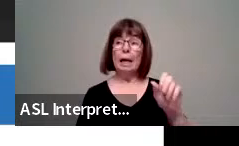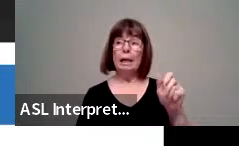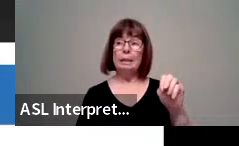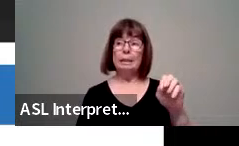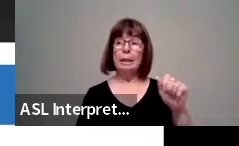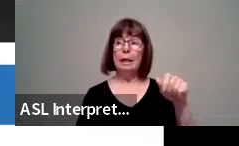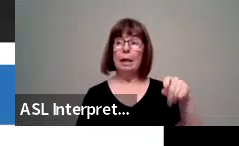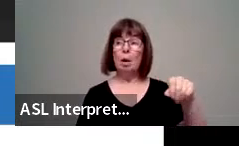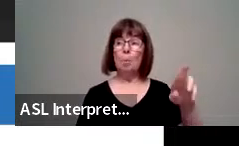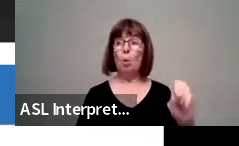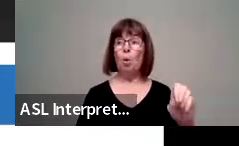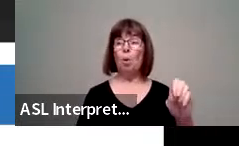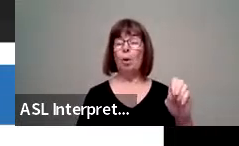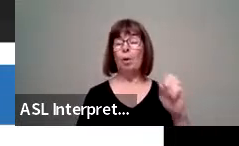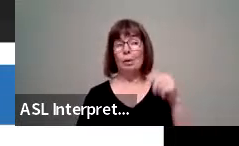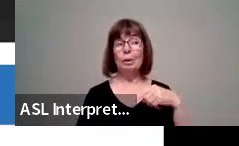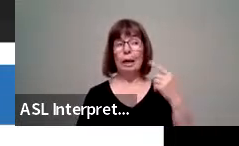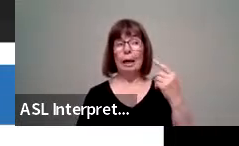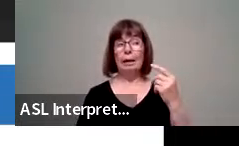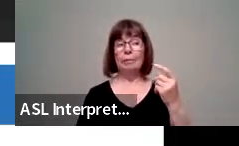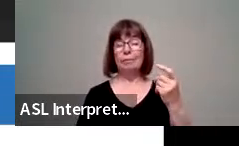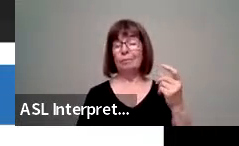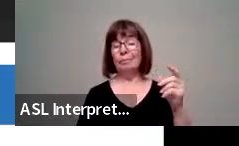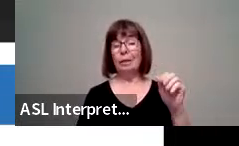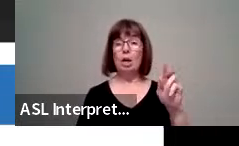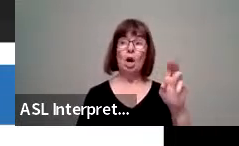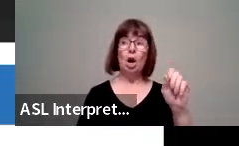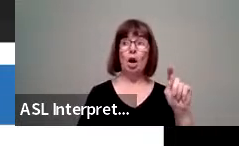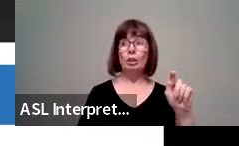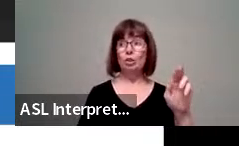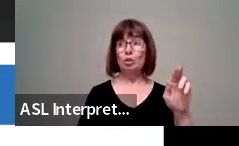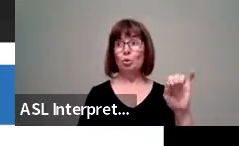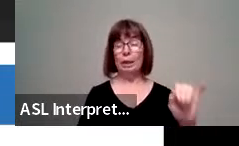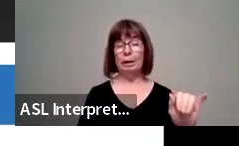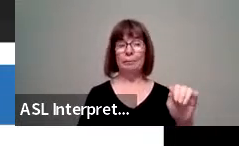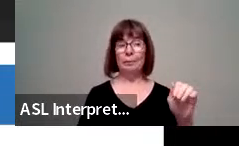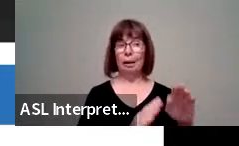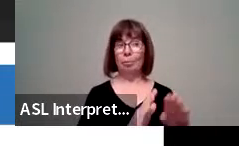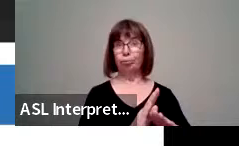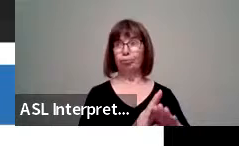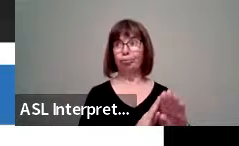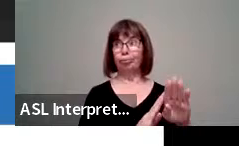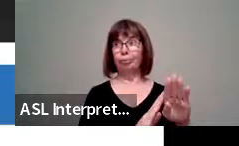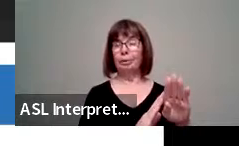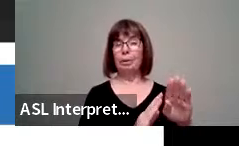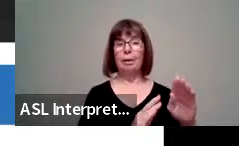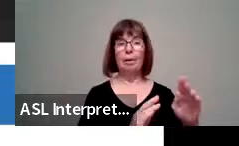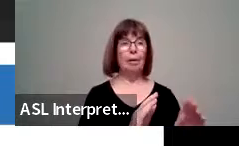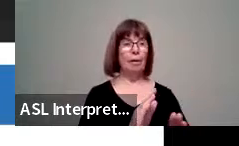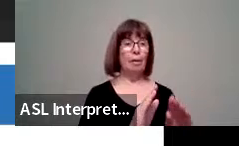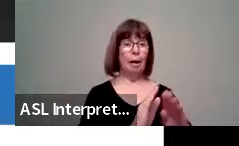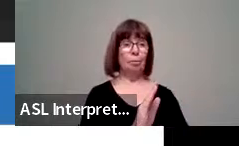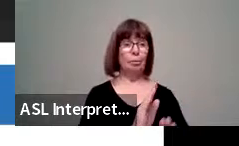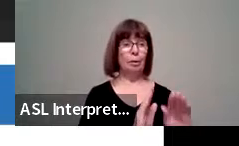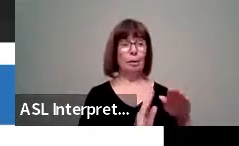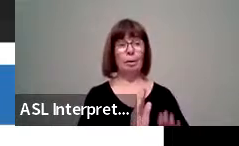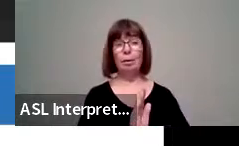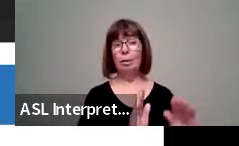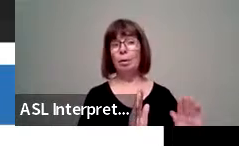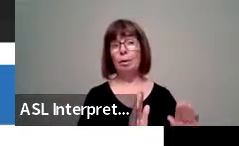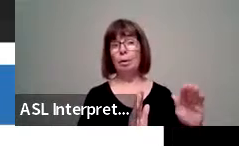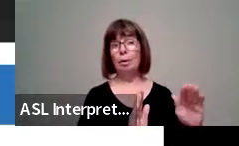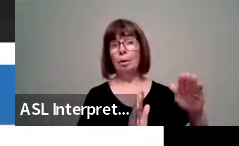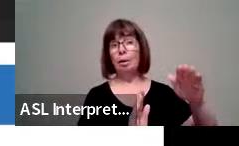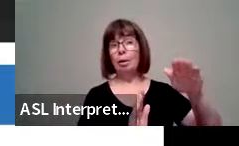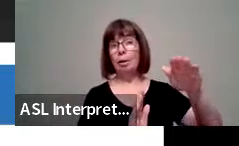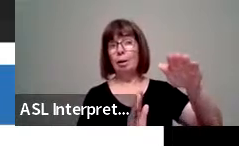Look at Austria right now. The curves are pointed, they're nearly vertical. And because